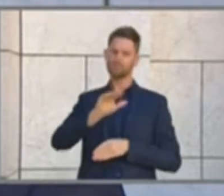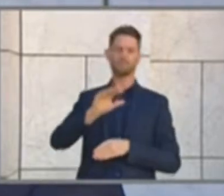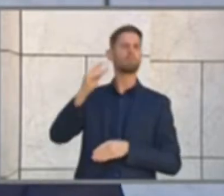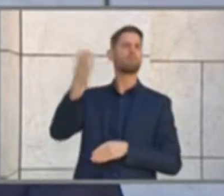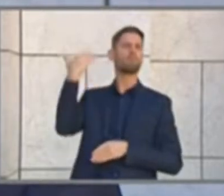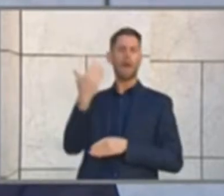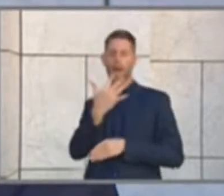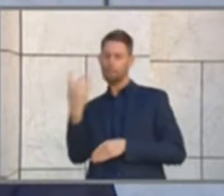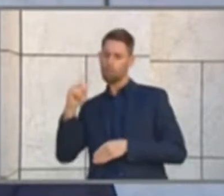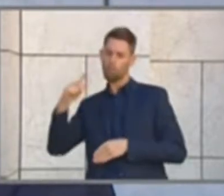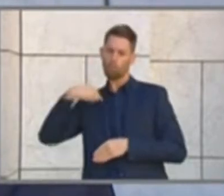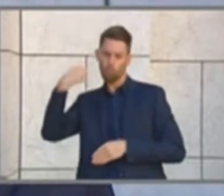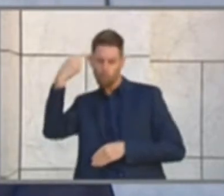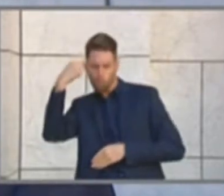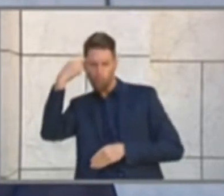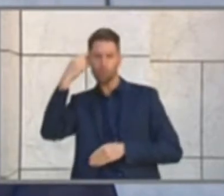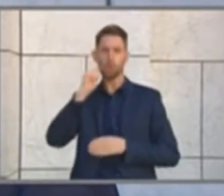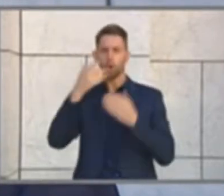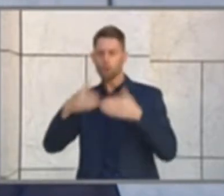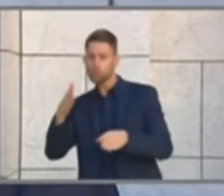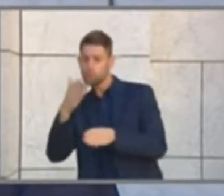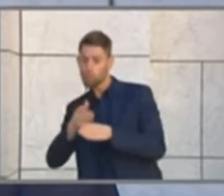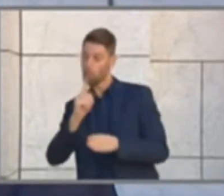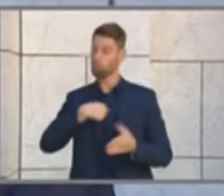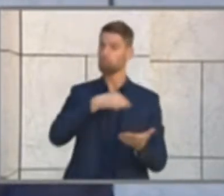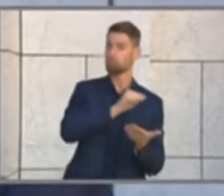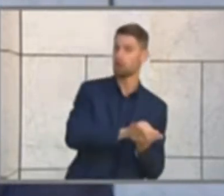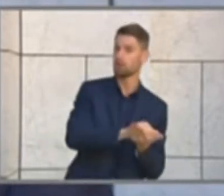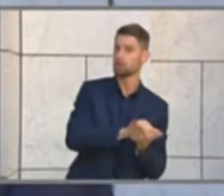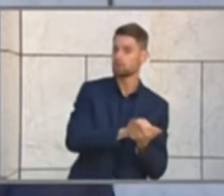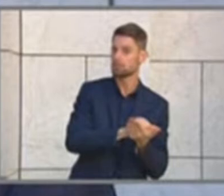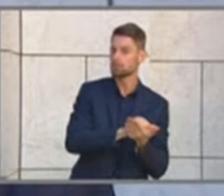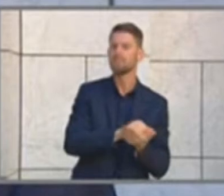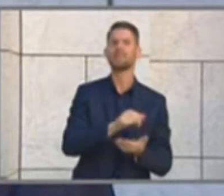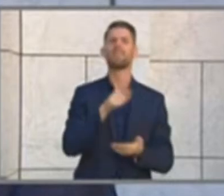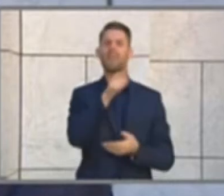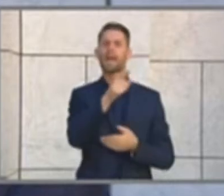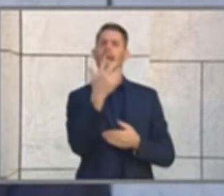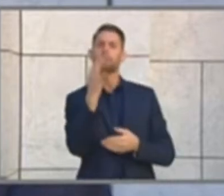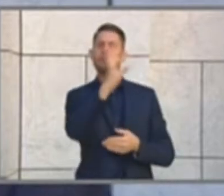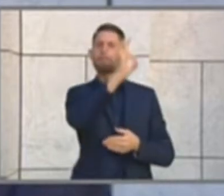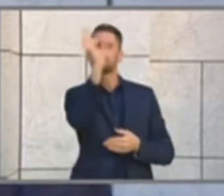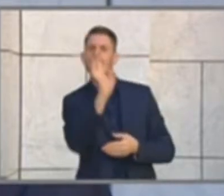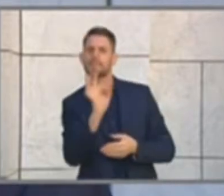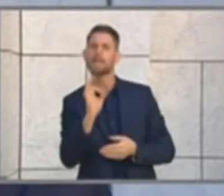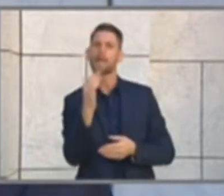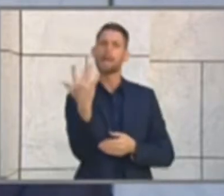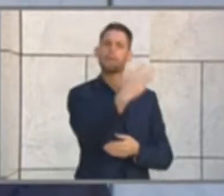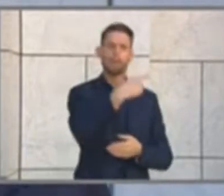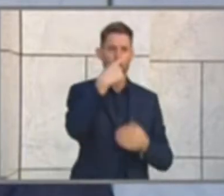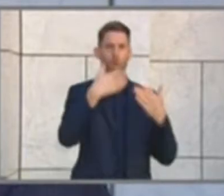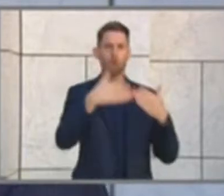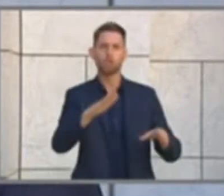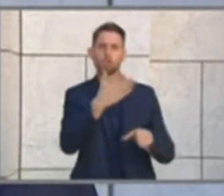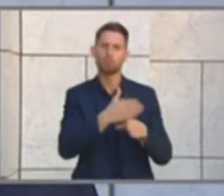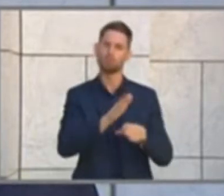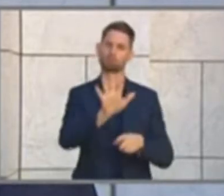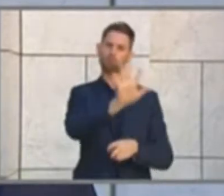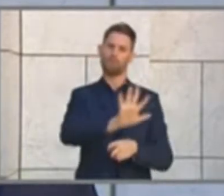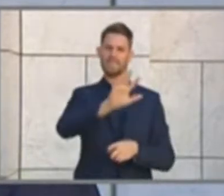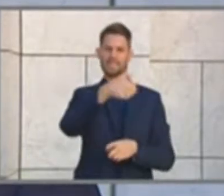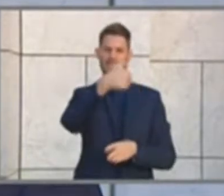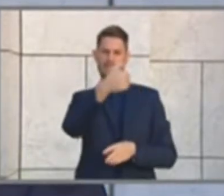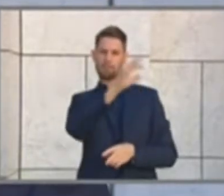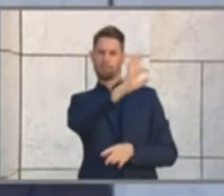earlier are reflected in these numbers. While the headline rate is at just over